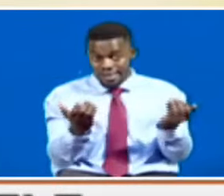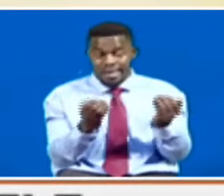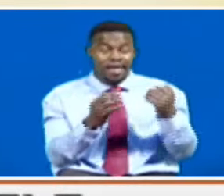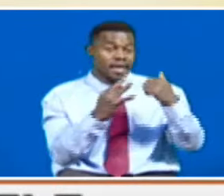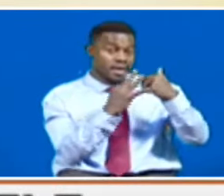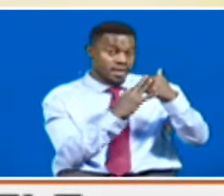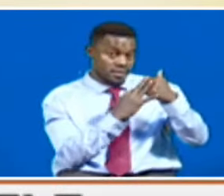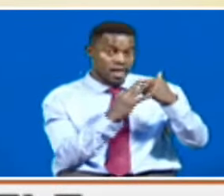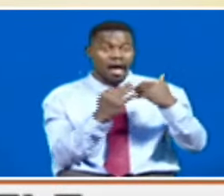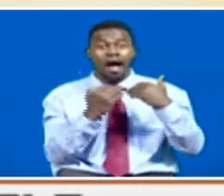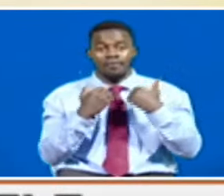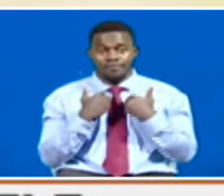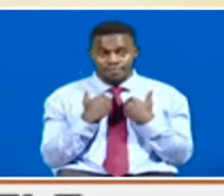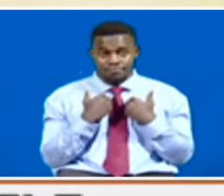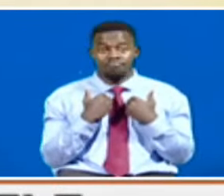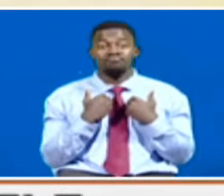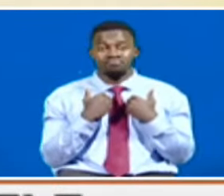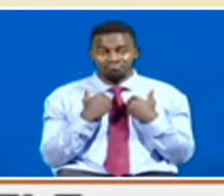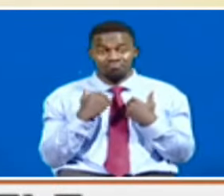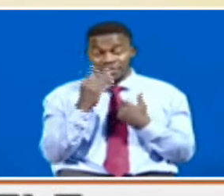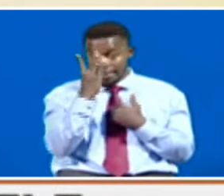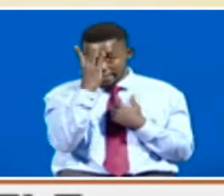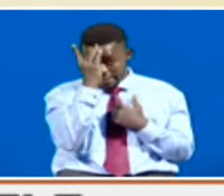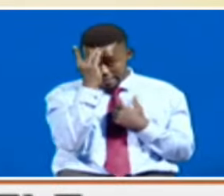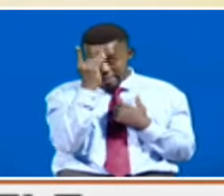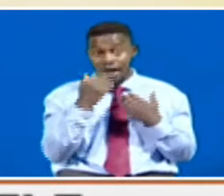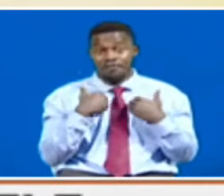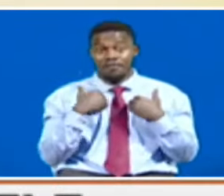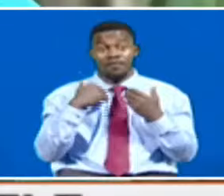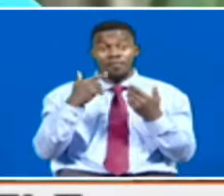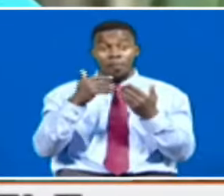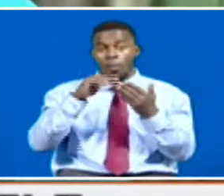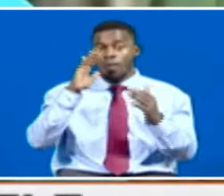has been living with hydrocele for almost 20 years now.